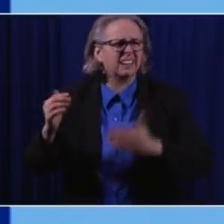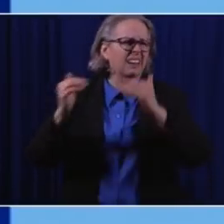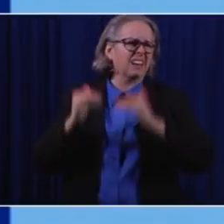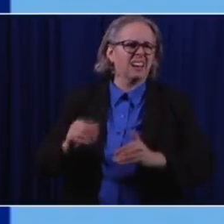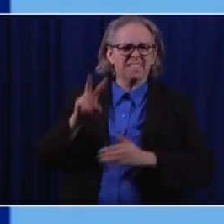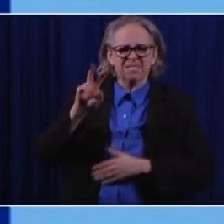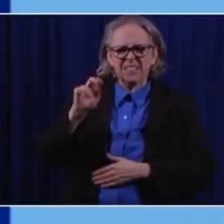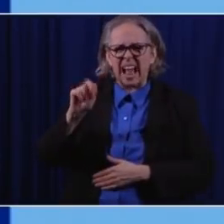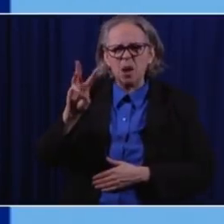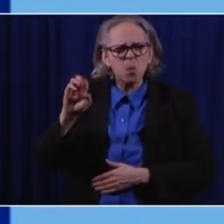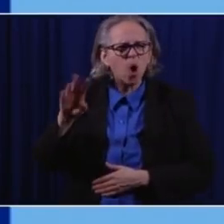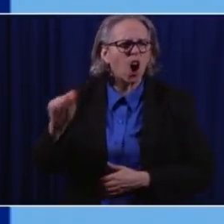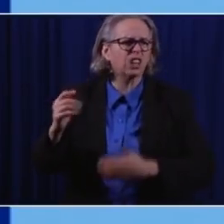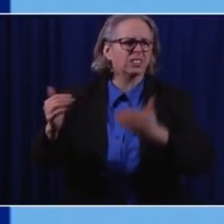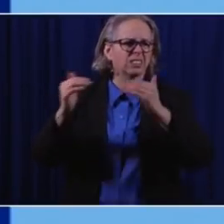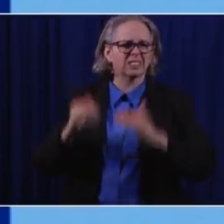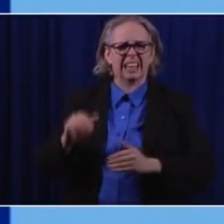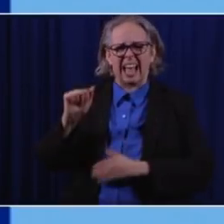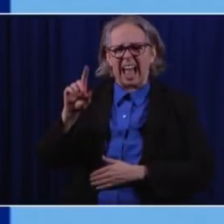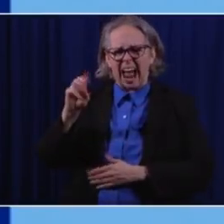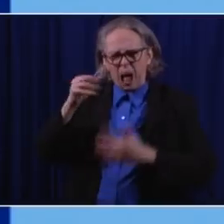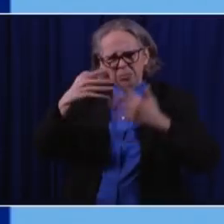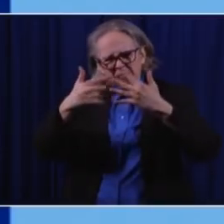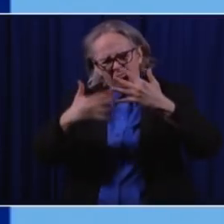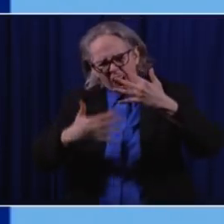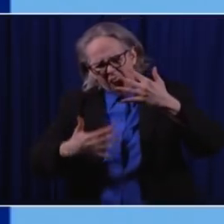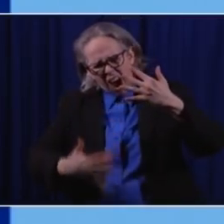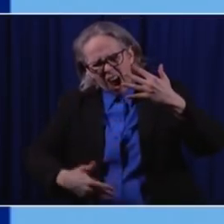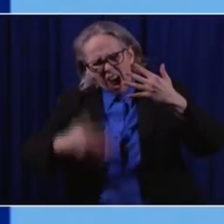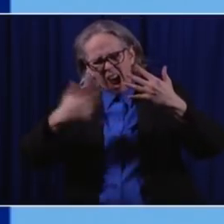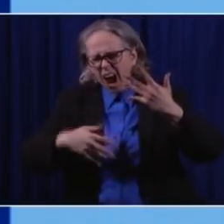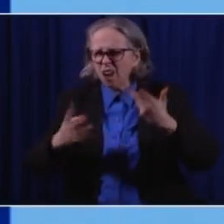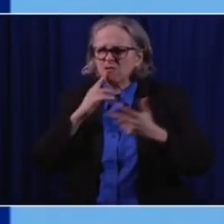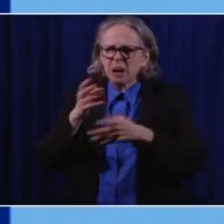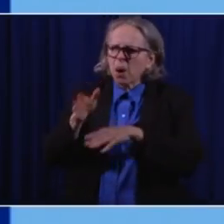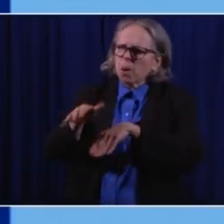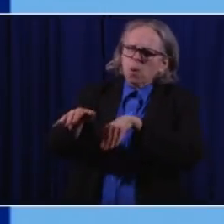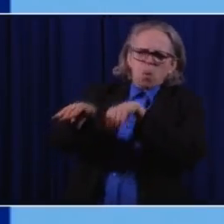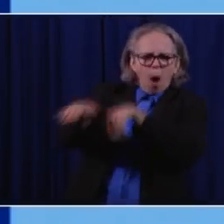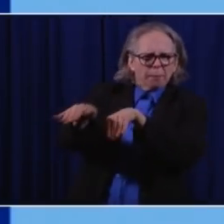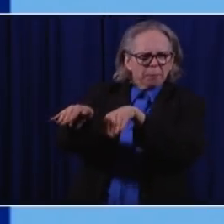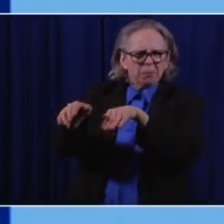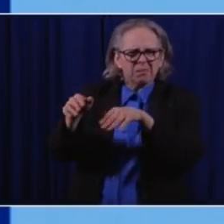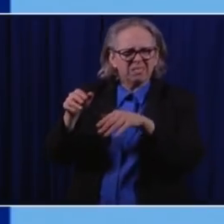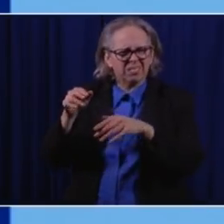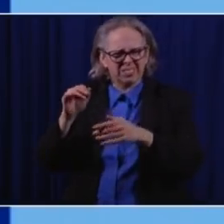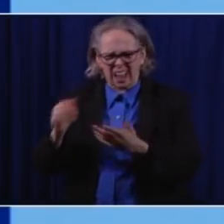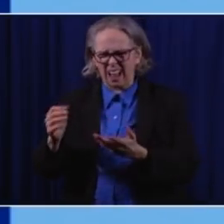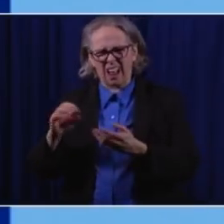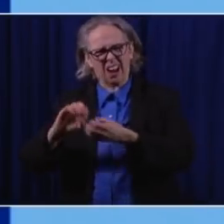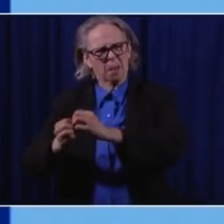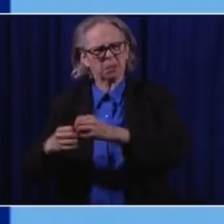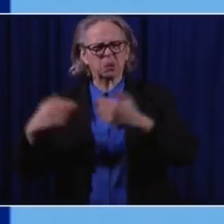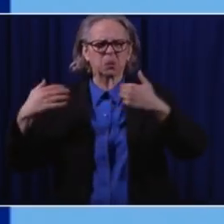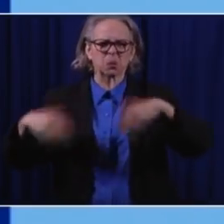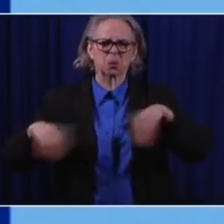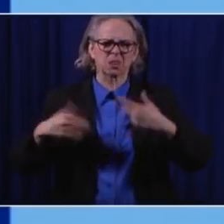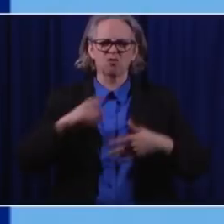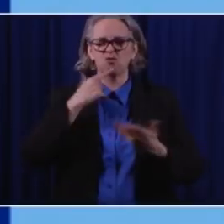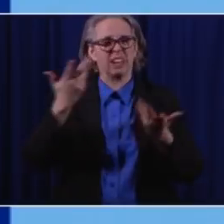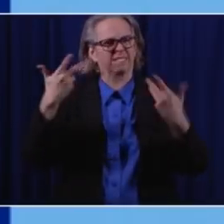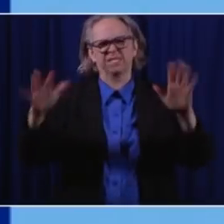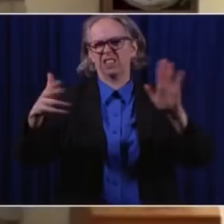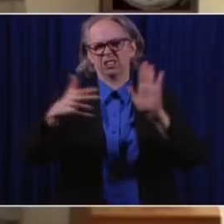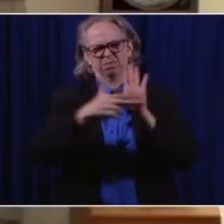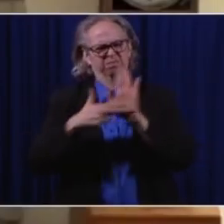and on down. So every county is very high incidence, and some are just sadly off